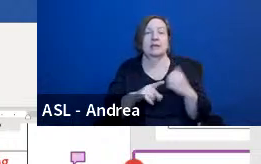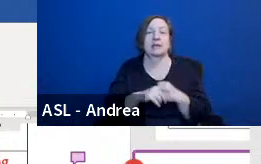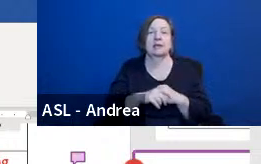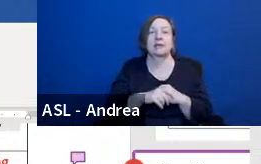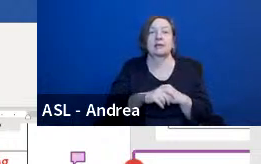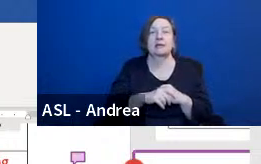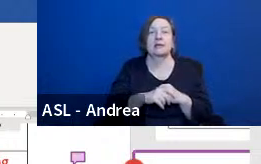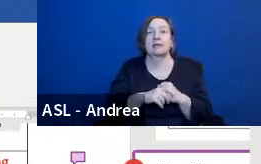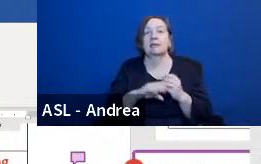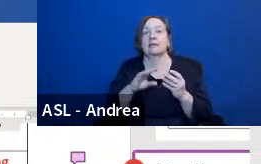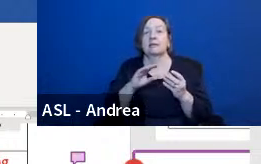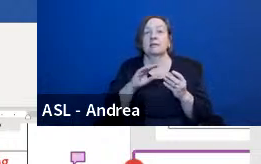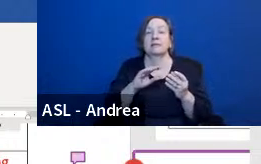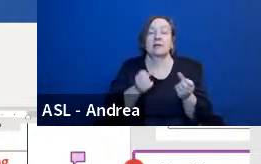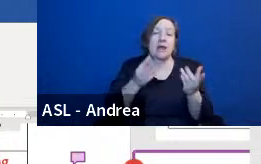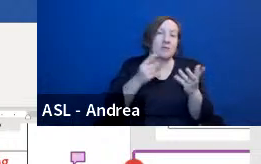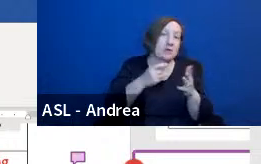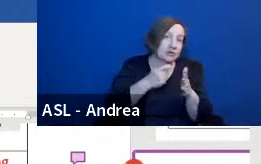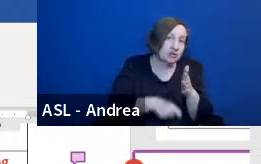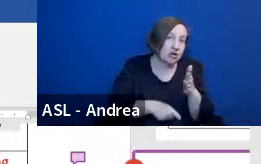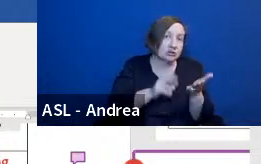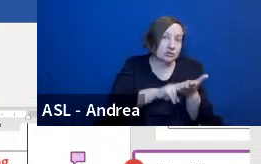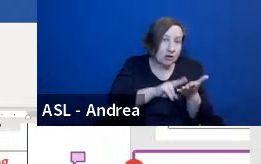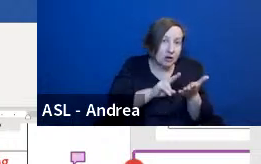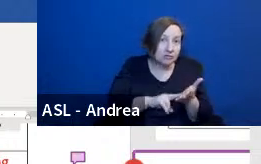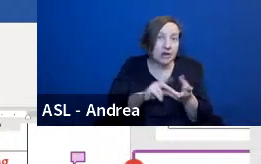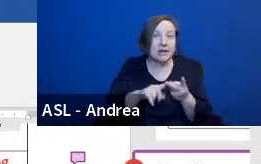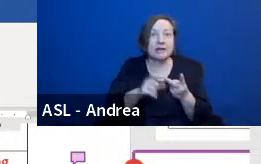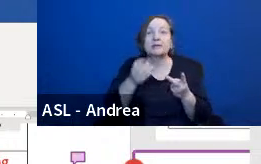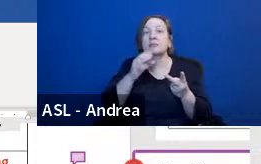of contracts and the percentage of contracts awarded.